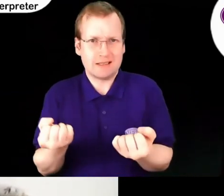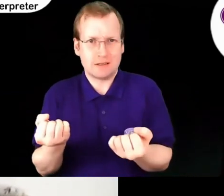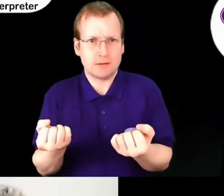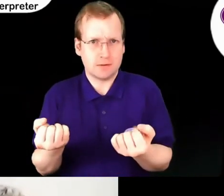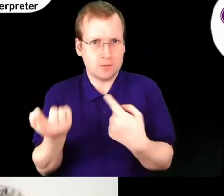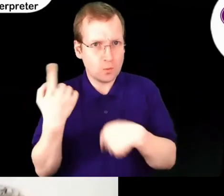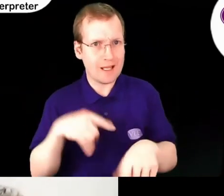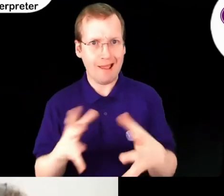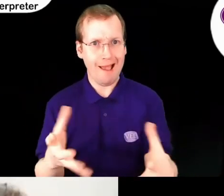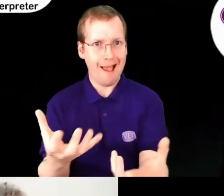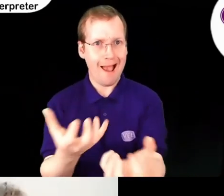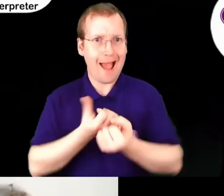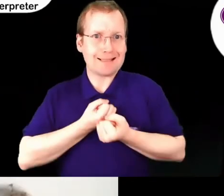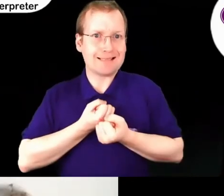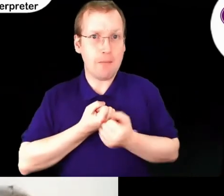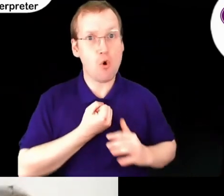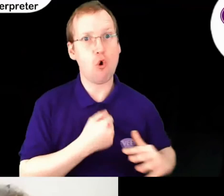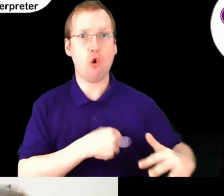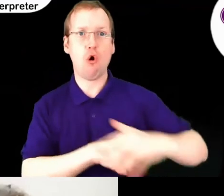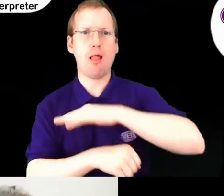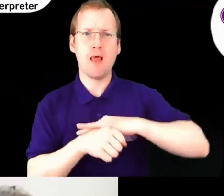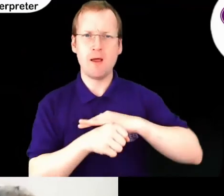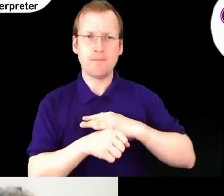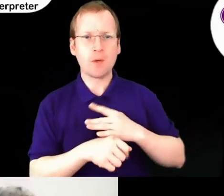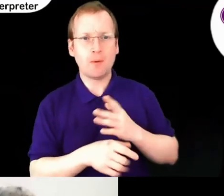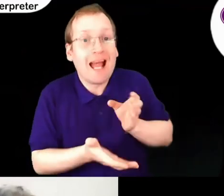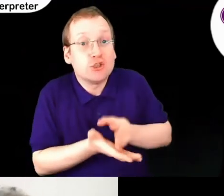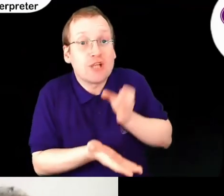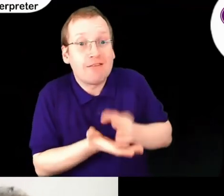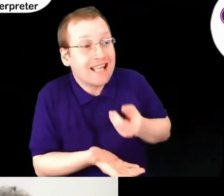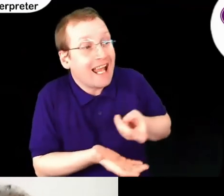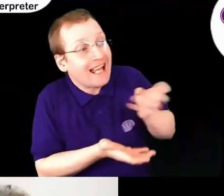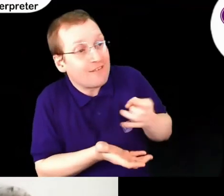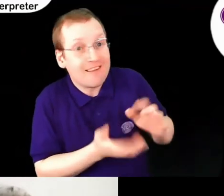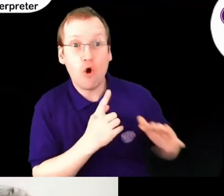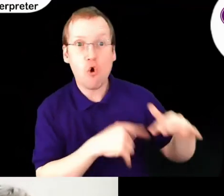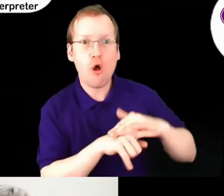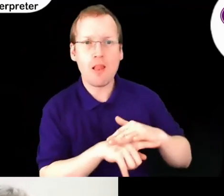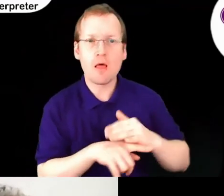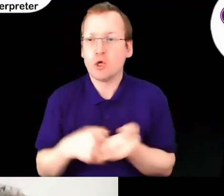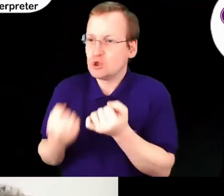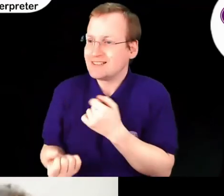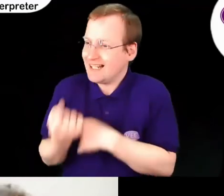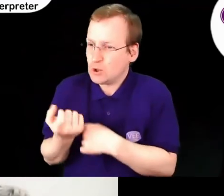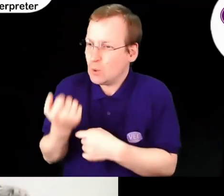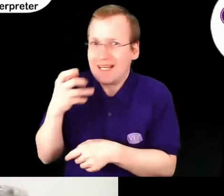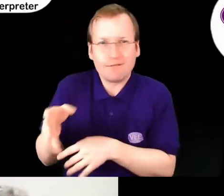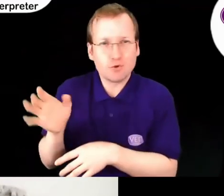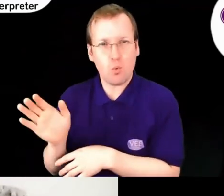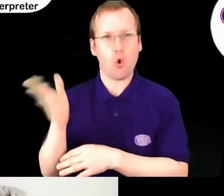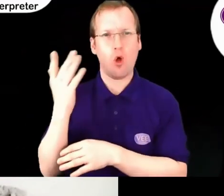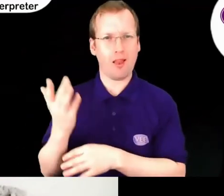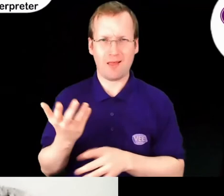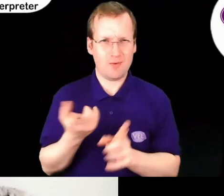of. Now, we can't you know, give to every charity, and we can't support every justice issue. We just can't do that. It's